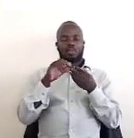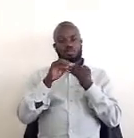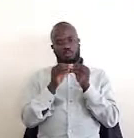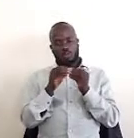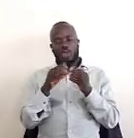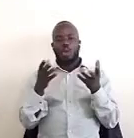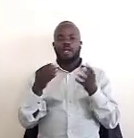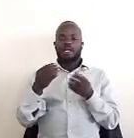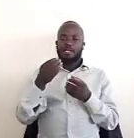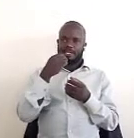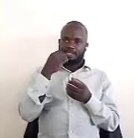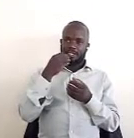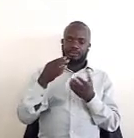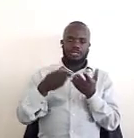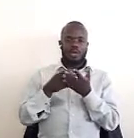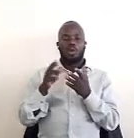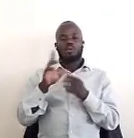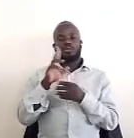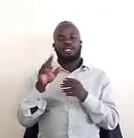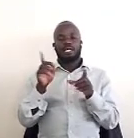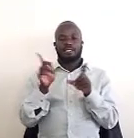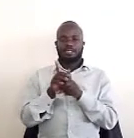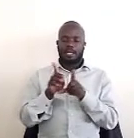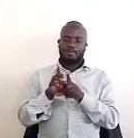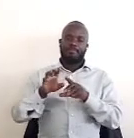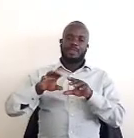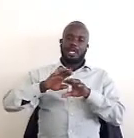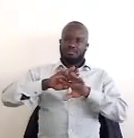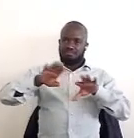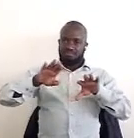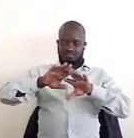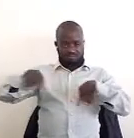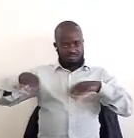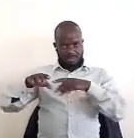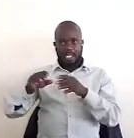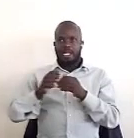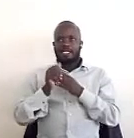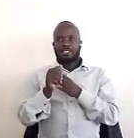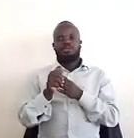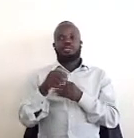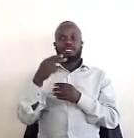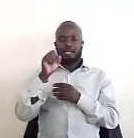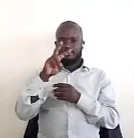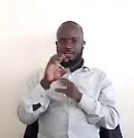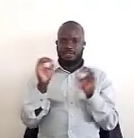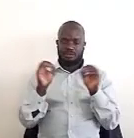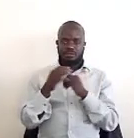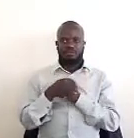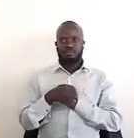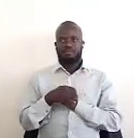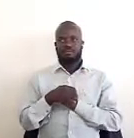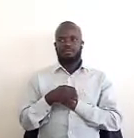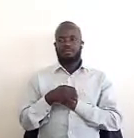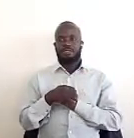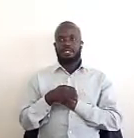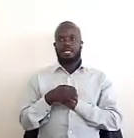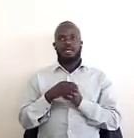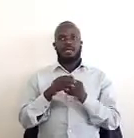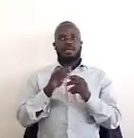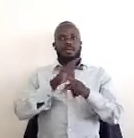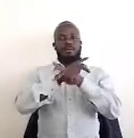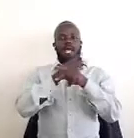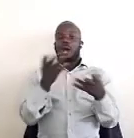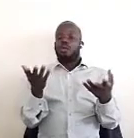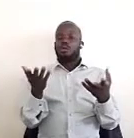kissing, sharing eating utensils, or using the same swimming pool does not lead to HIV transmission.